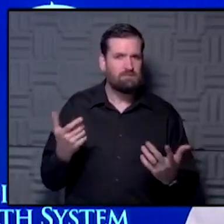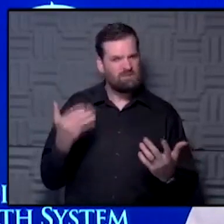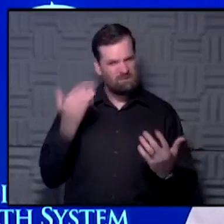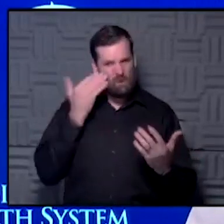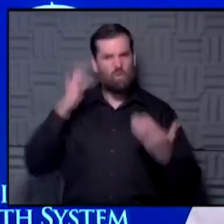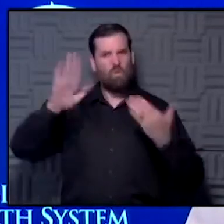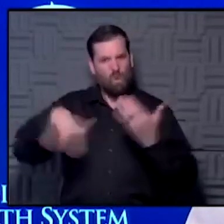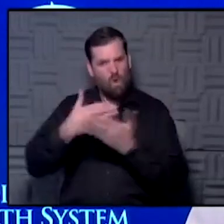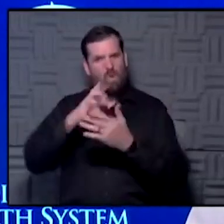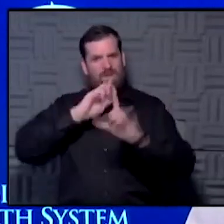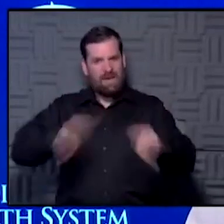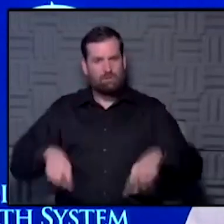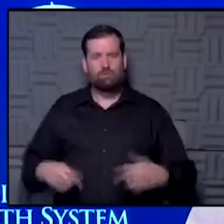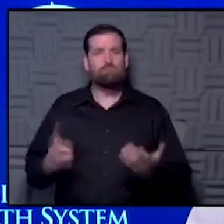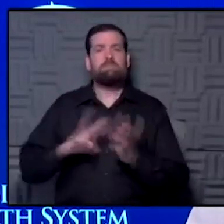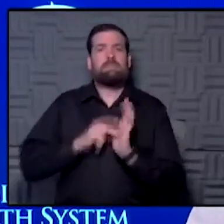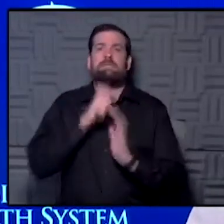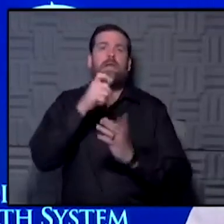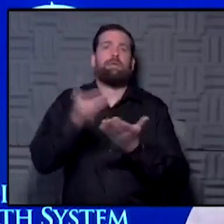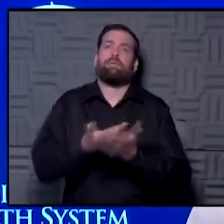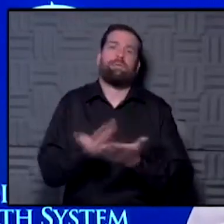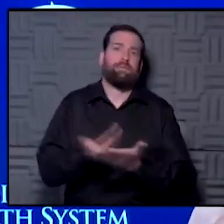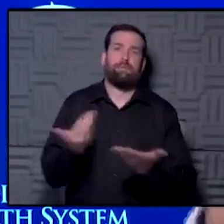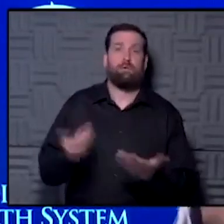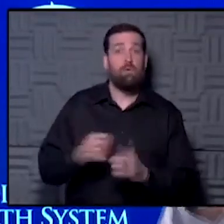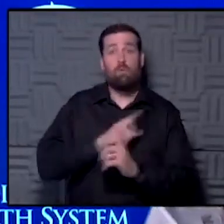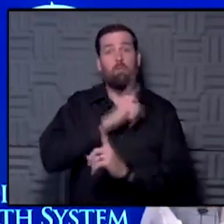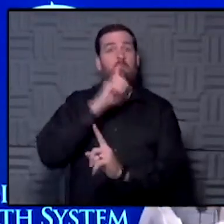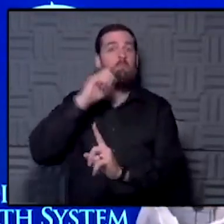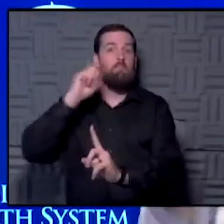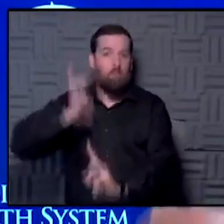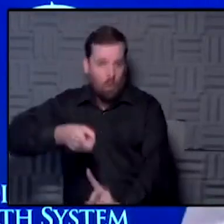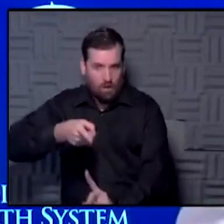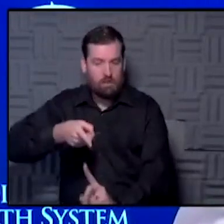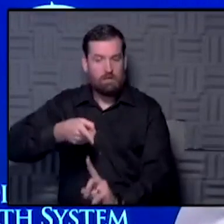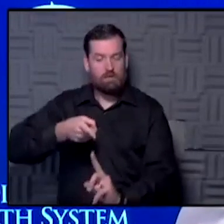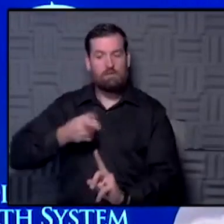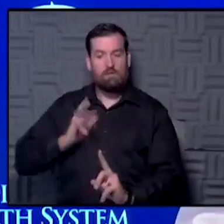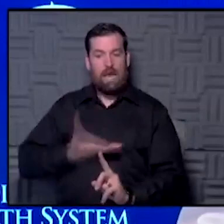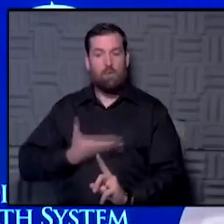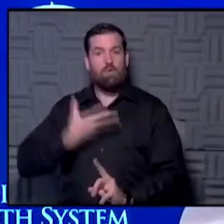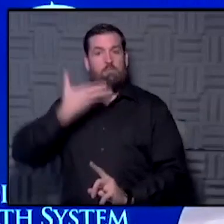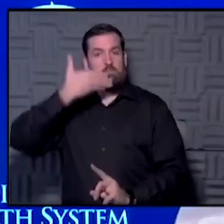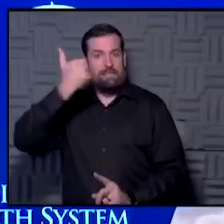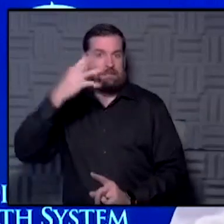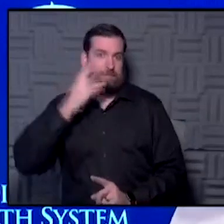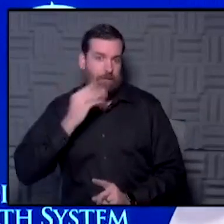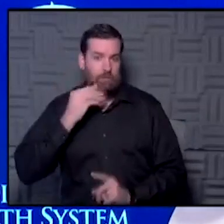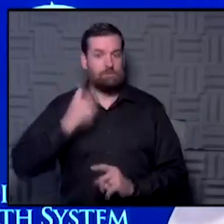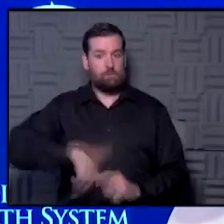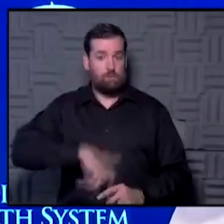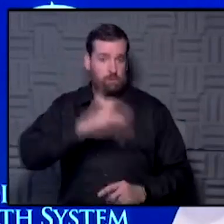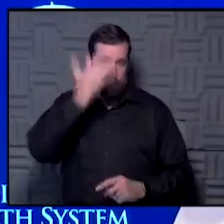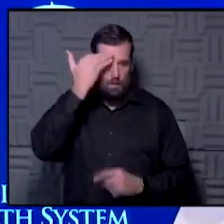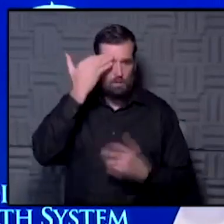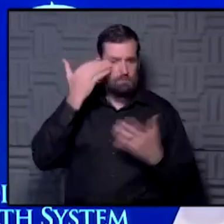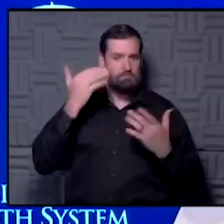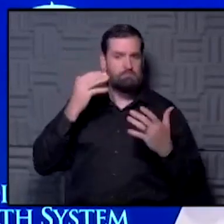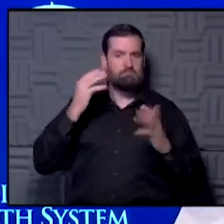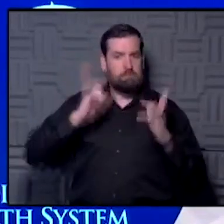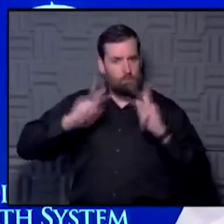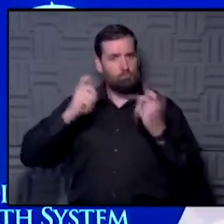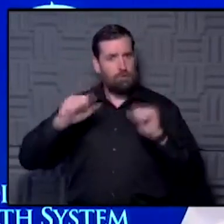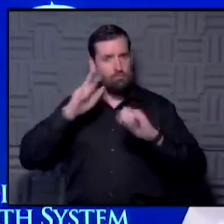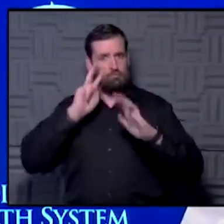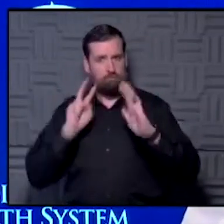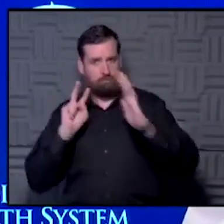all the answers, it wouldn't be new, right? The point is that, based upon our best of our experience and what we know, people have tried to predict what's going to happen